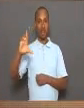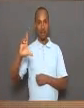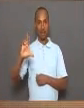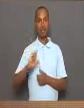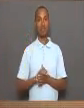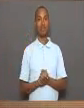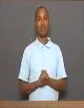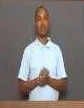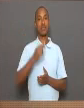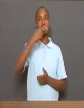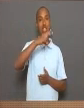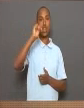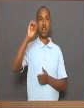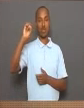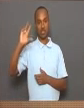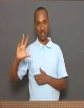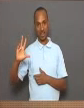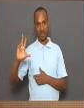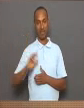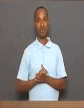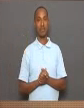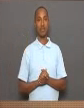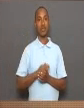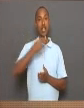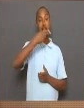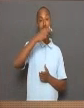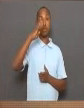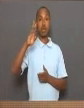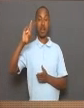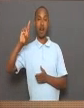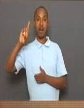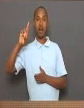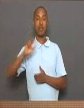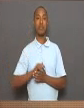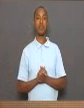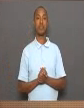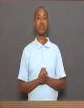acid, nitric acid, hydrobromic acid,